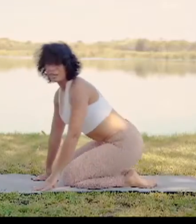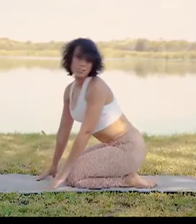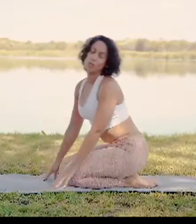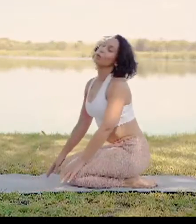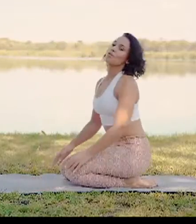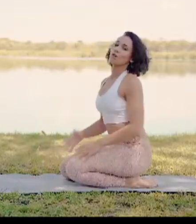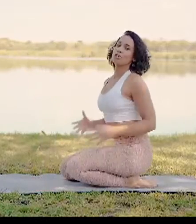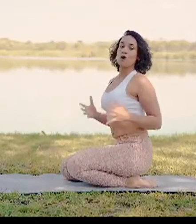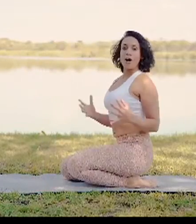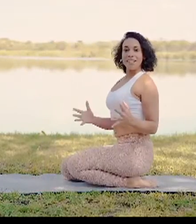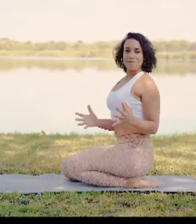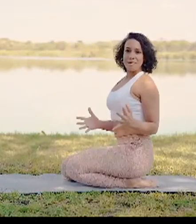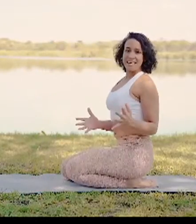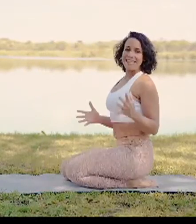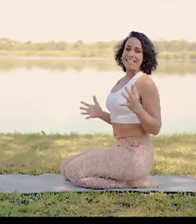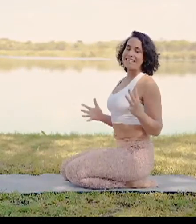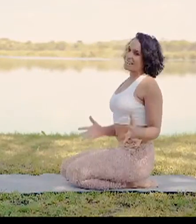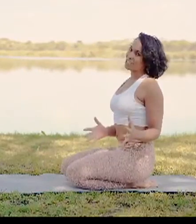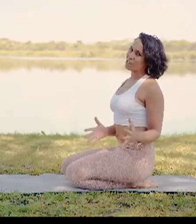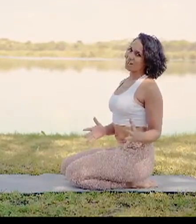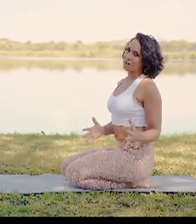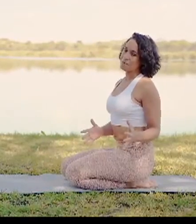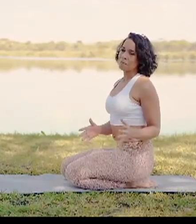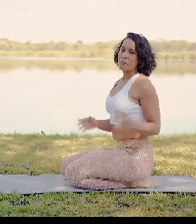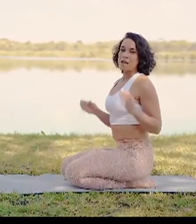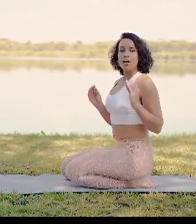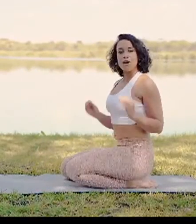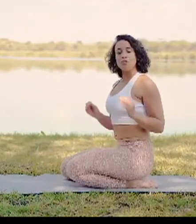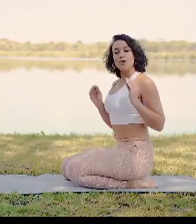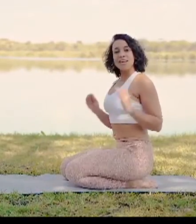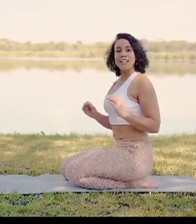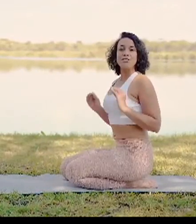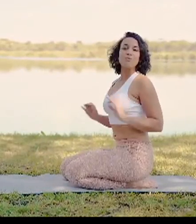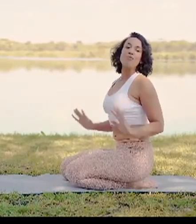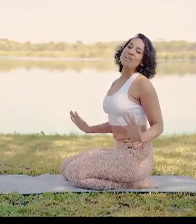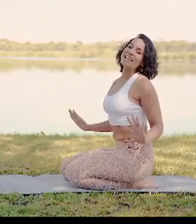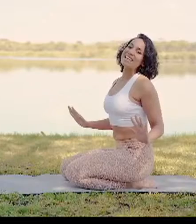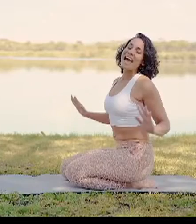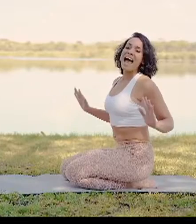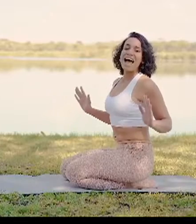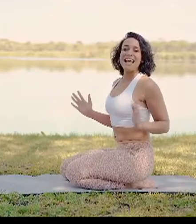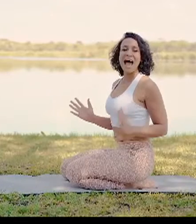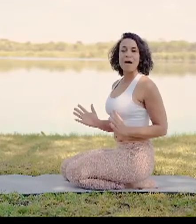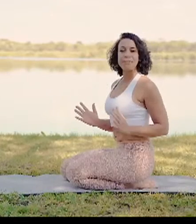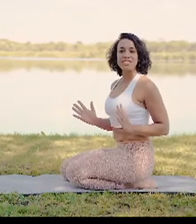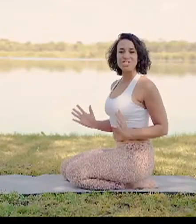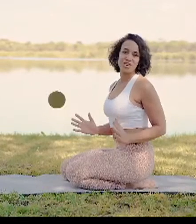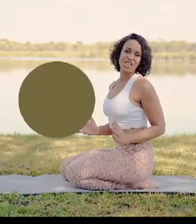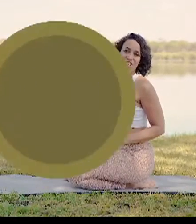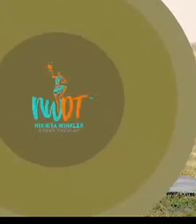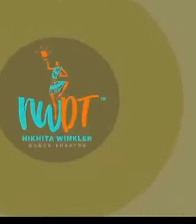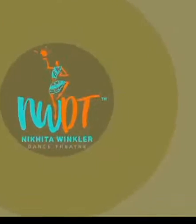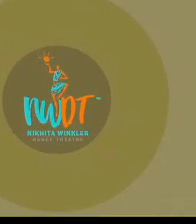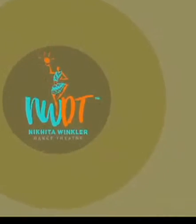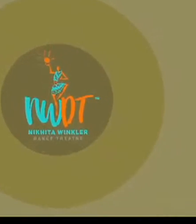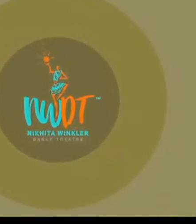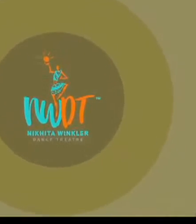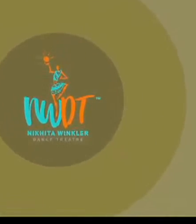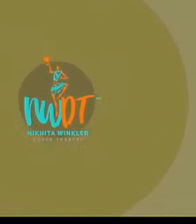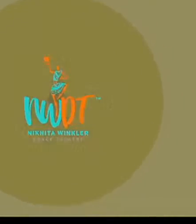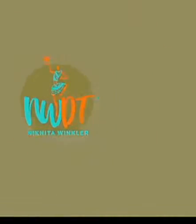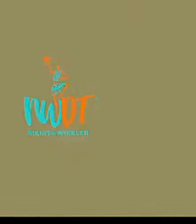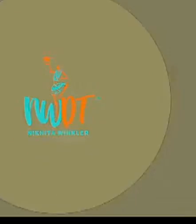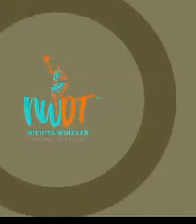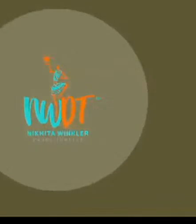Beautiful. Thank you for joining me in this session. Don't forget to breathe and happy stretching.